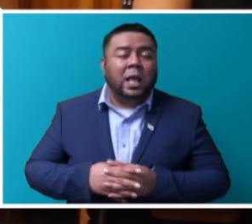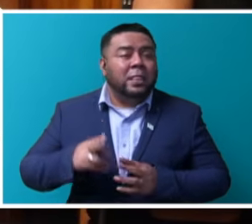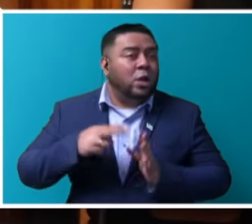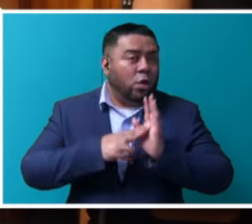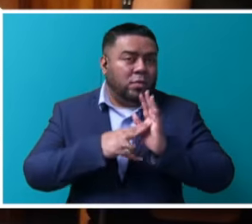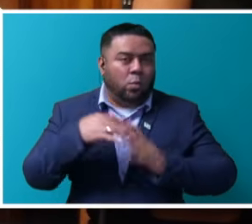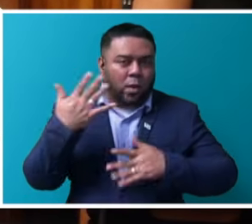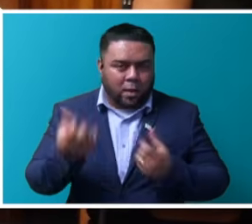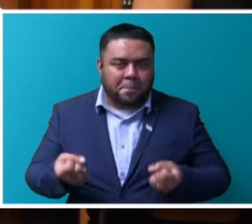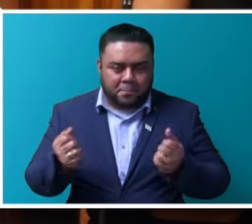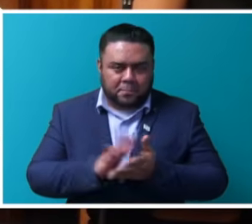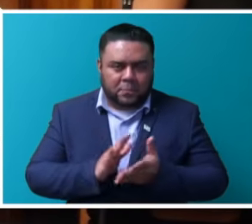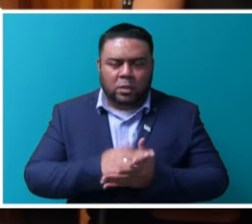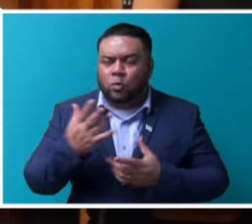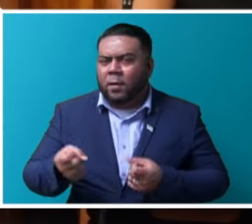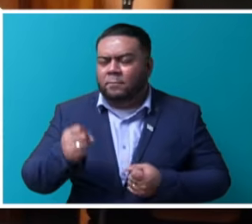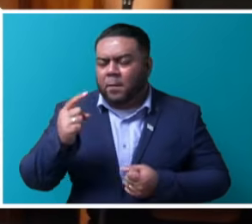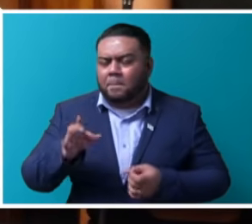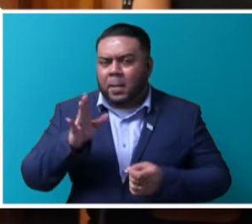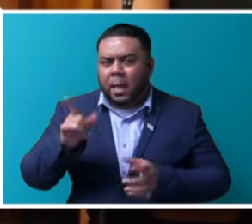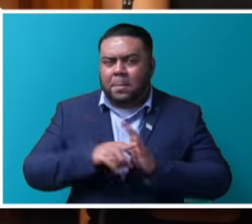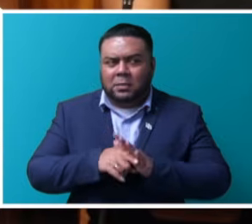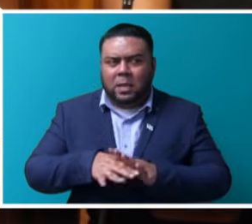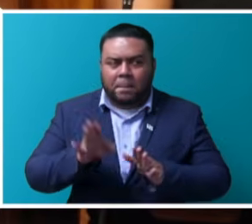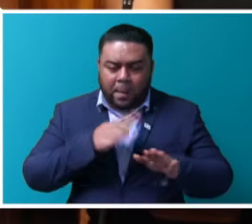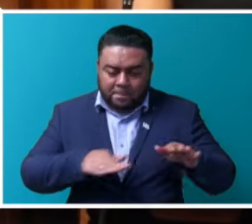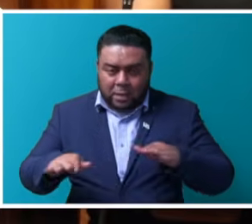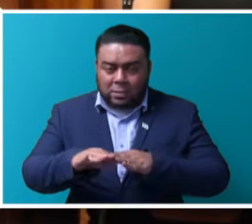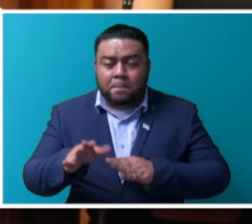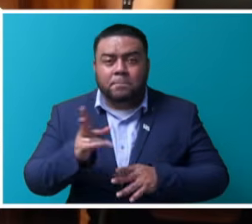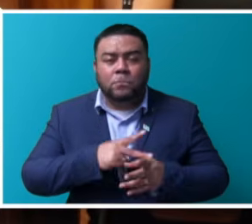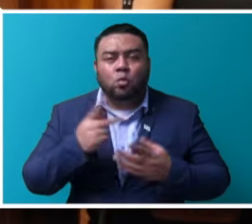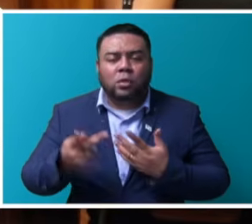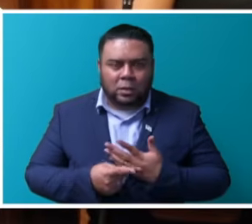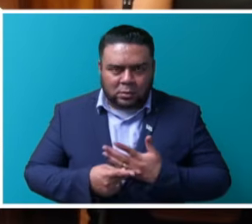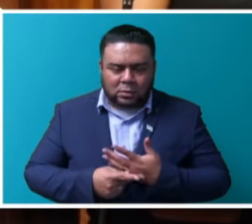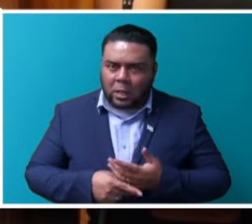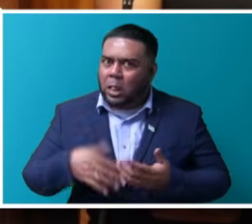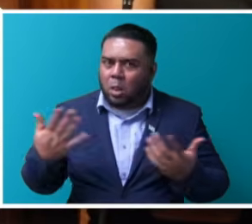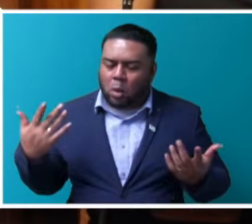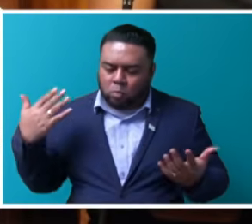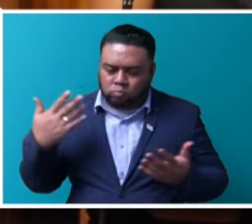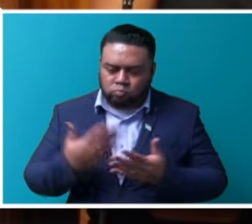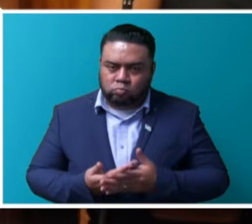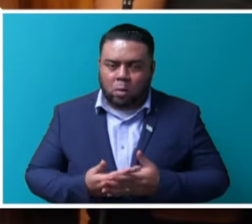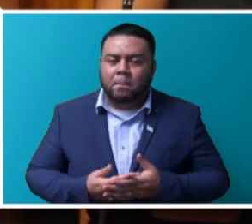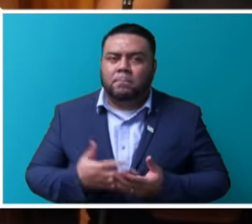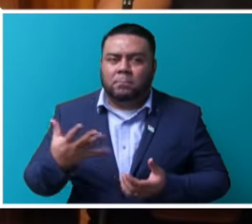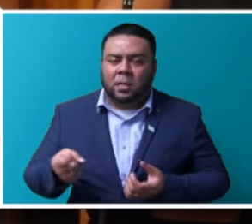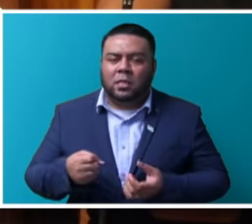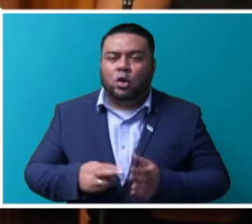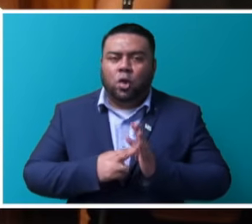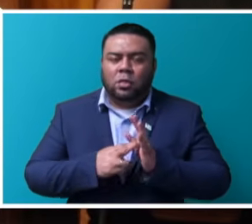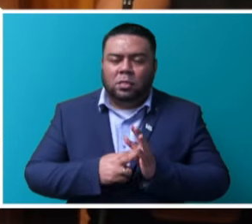we are happy to commence the Lambasa Bypass project. This long-awaited infrastructure development will ease mobility in the northern